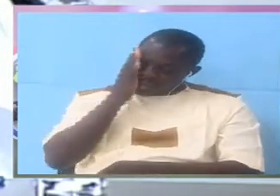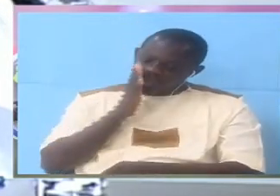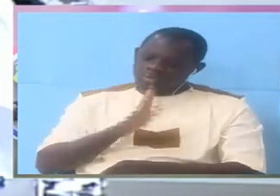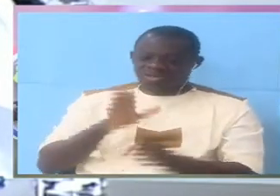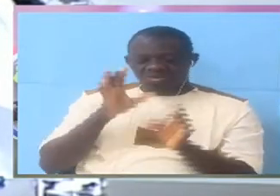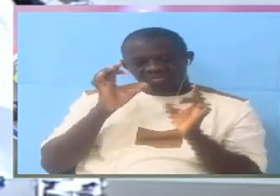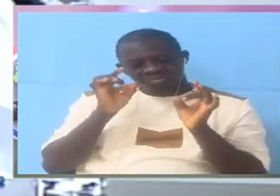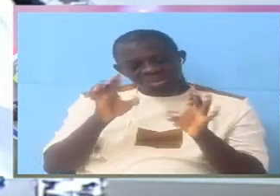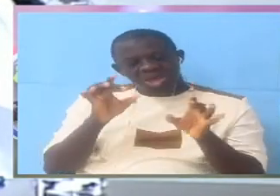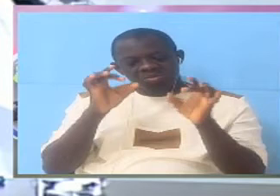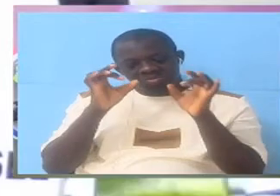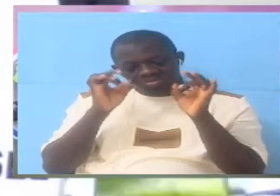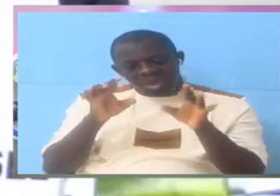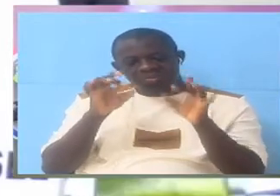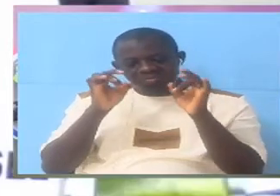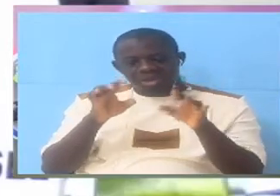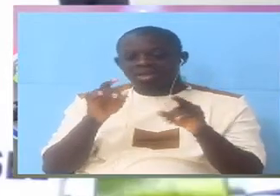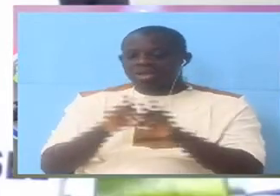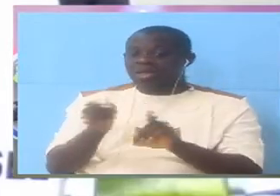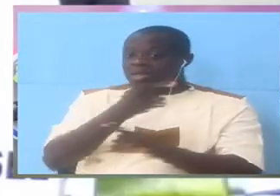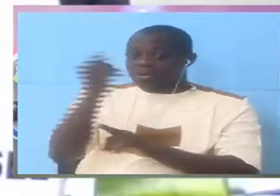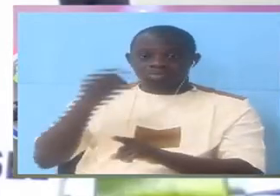very serious pain.